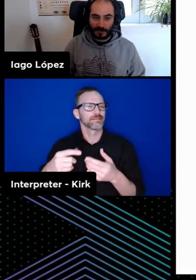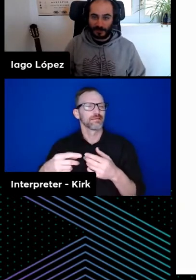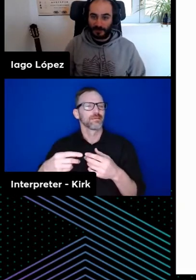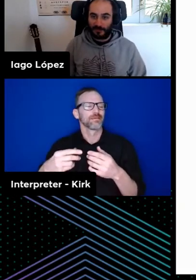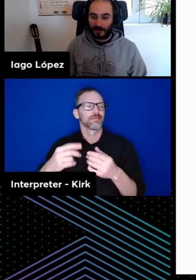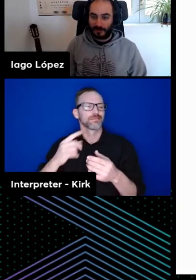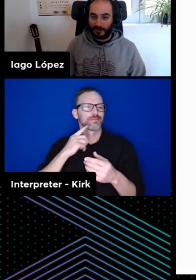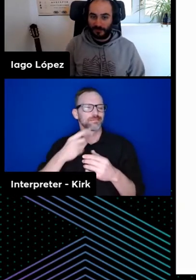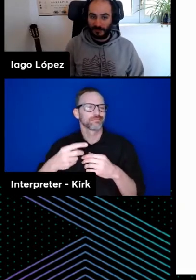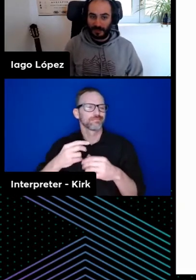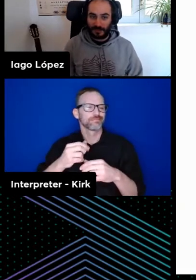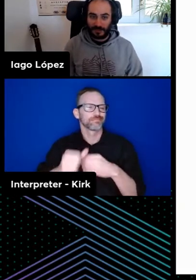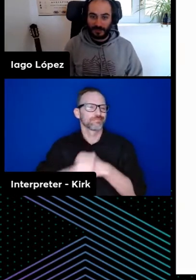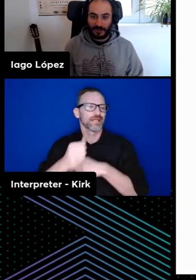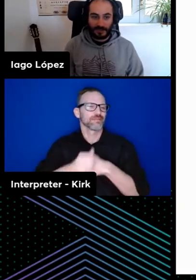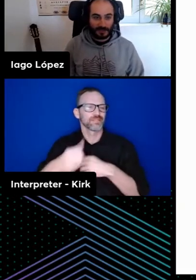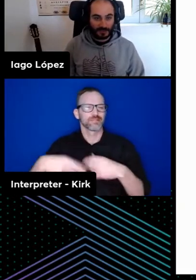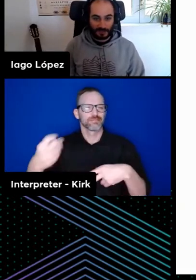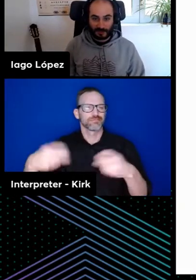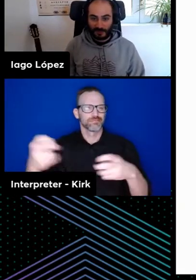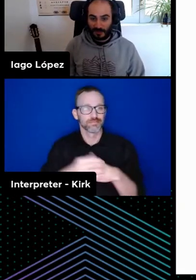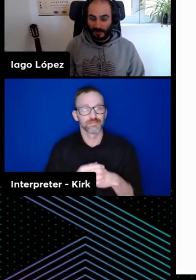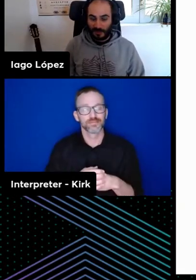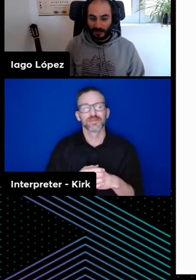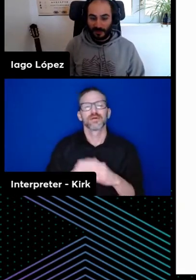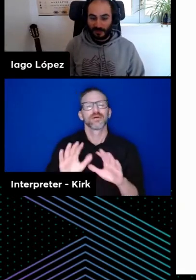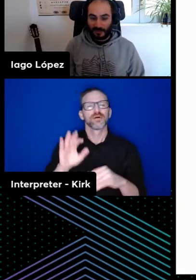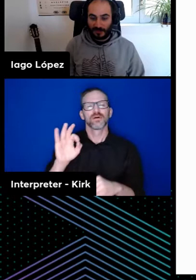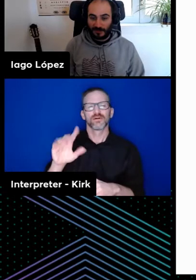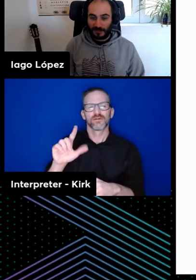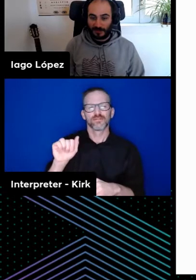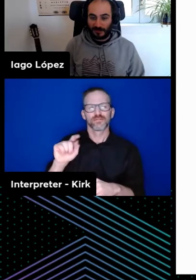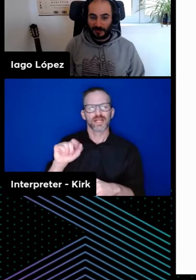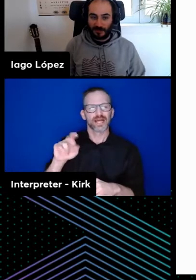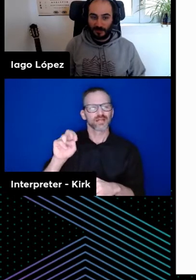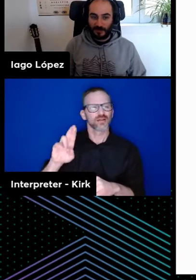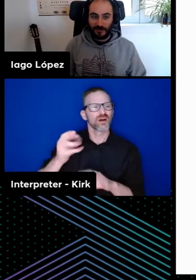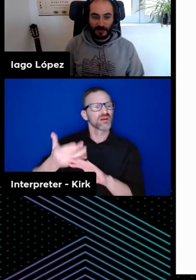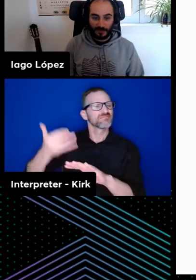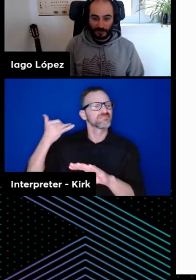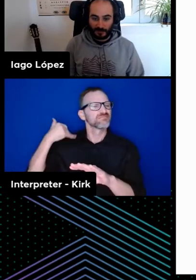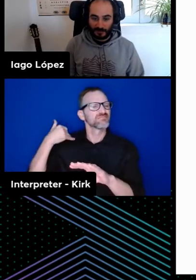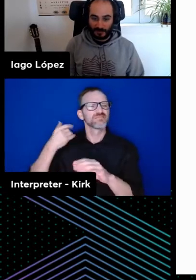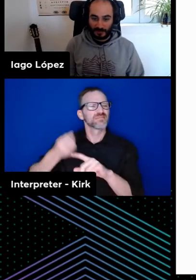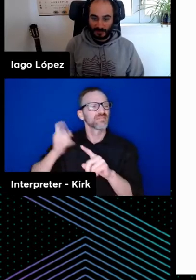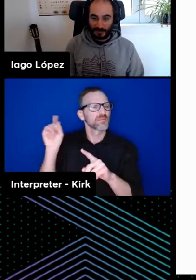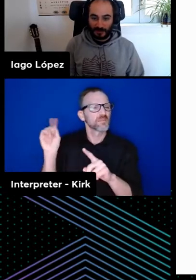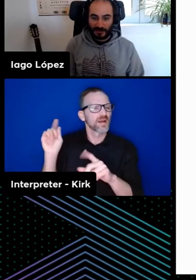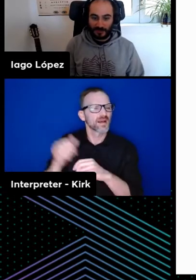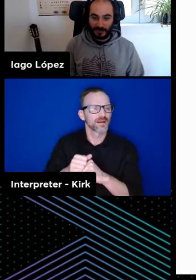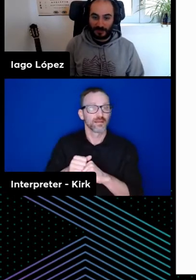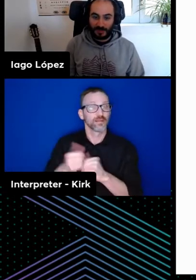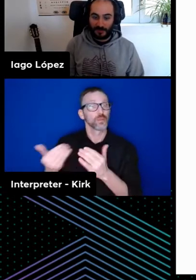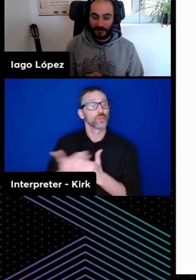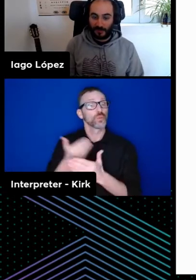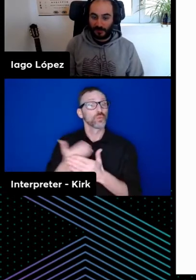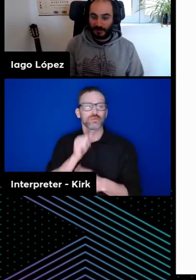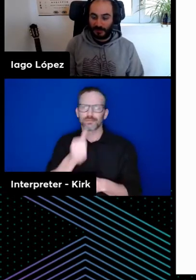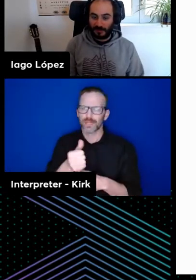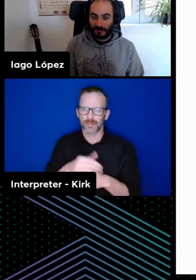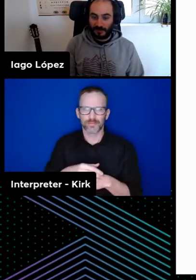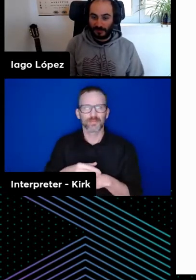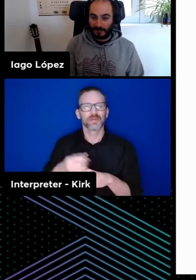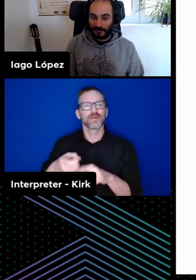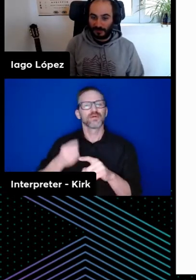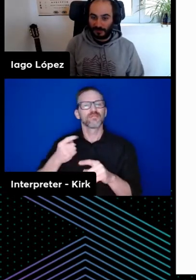Yeah, just a bit of context on Flatcar's heritage. So it's nothing new. So Flatcar itself is derived from